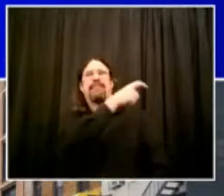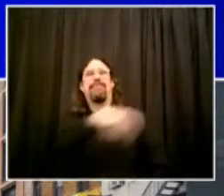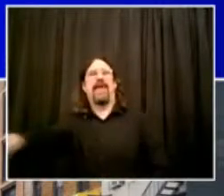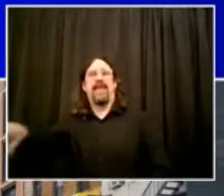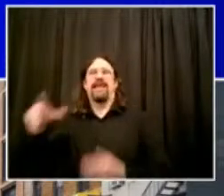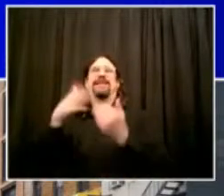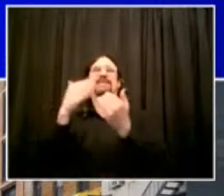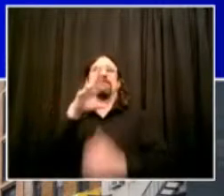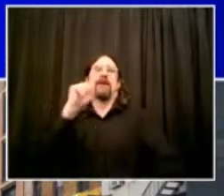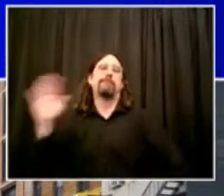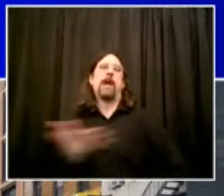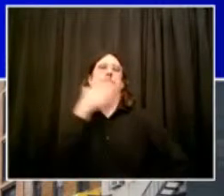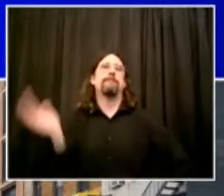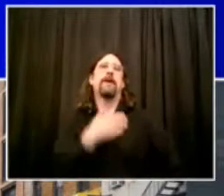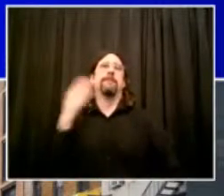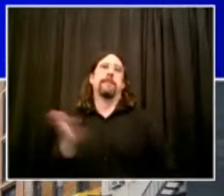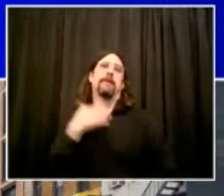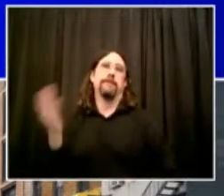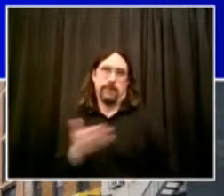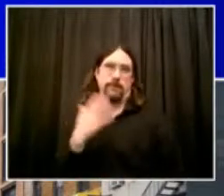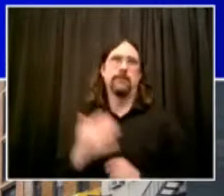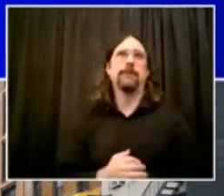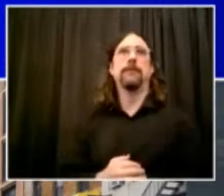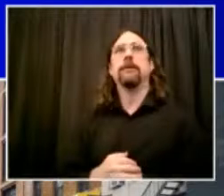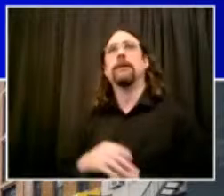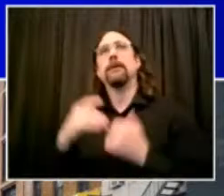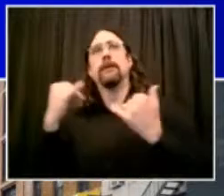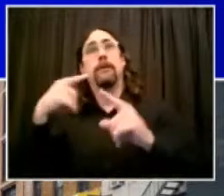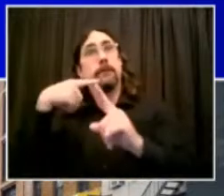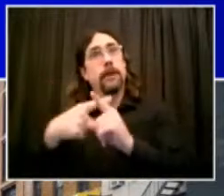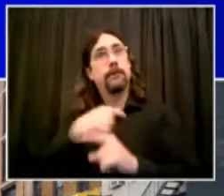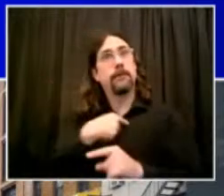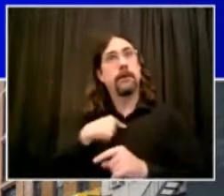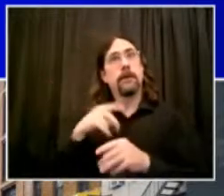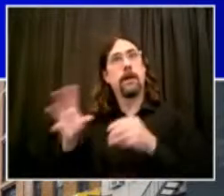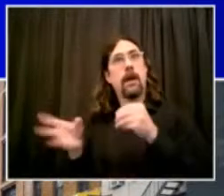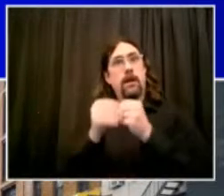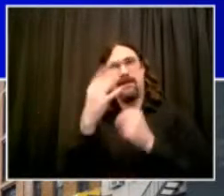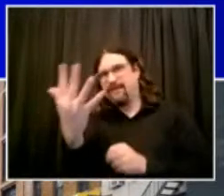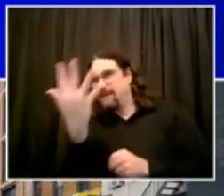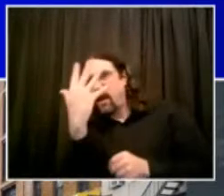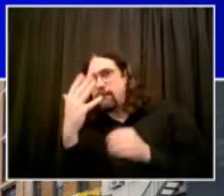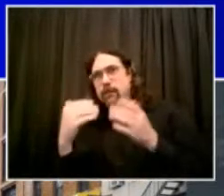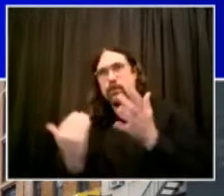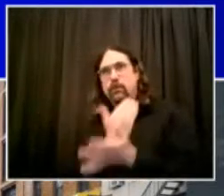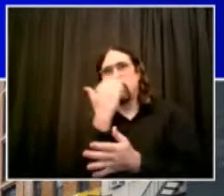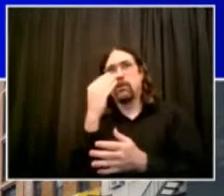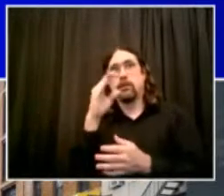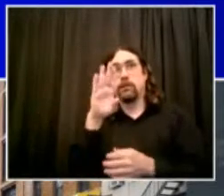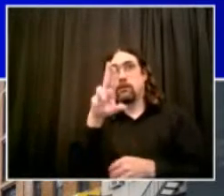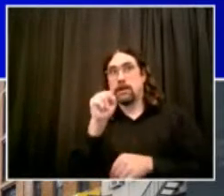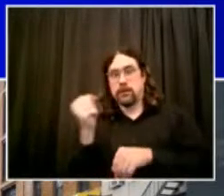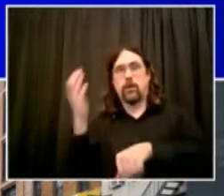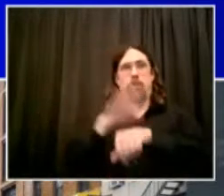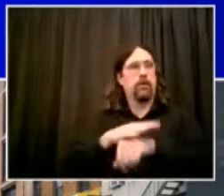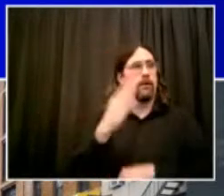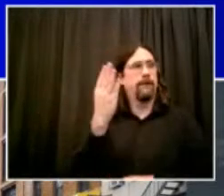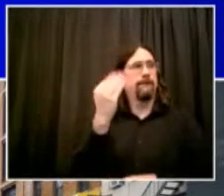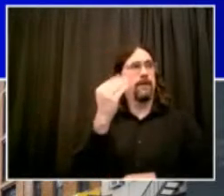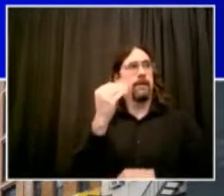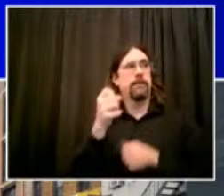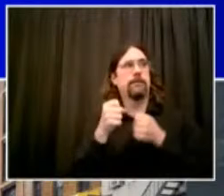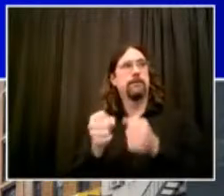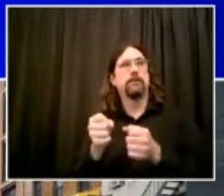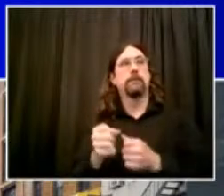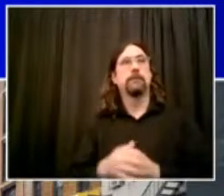launching on an urgent basis. I want to see this happen as quickly as possible because we need the help now. Given